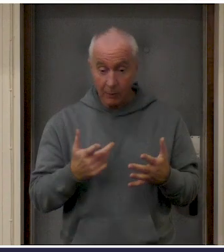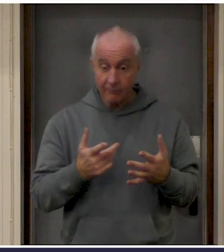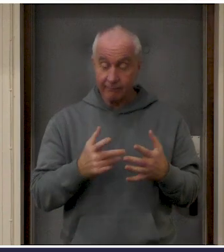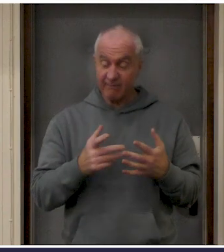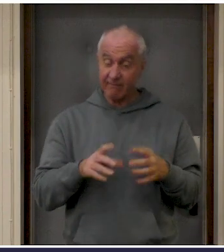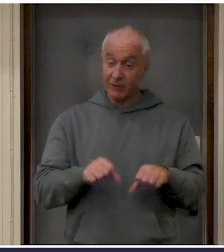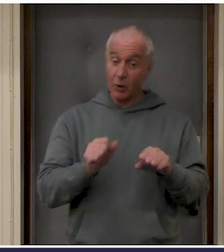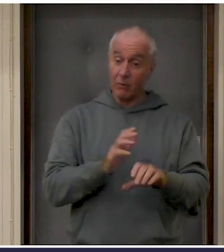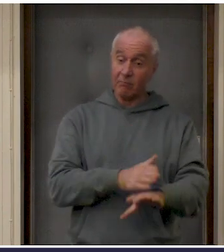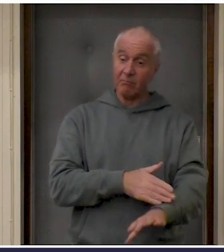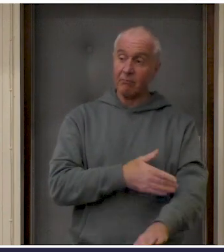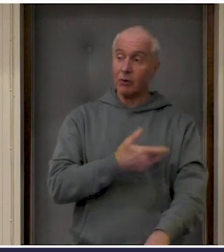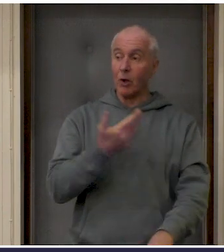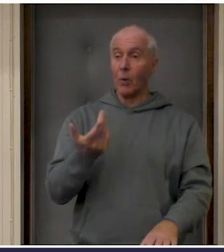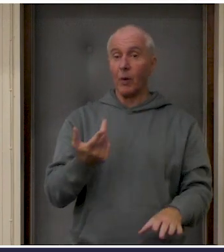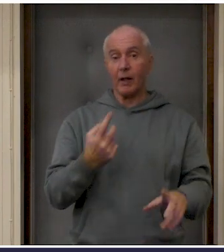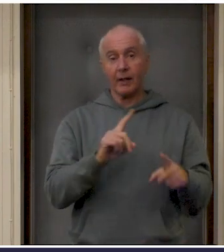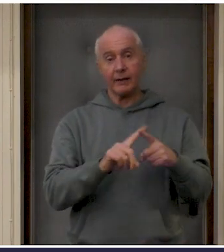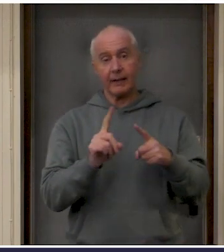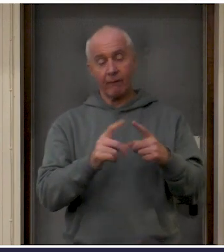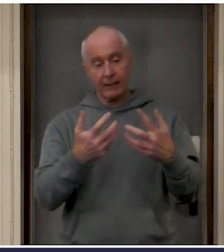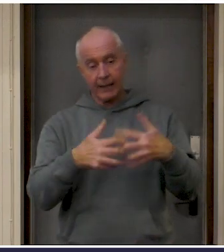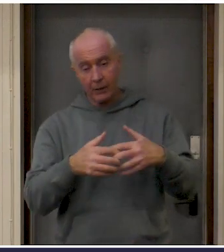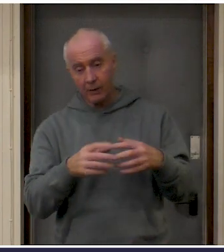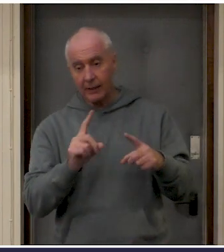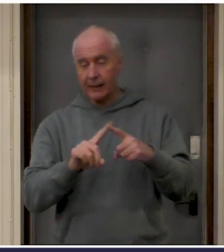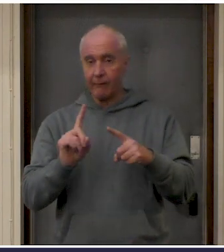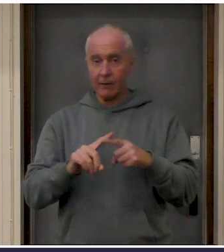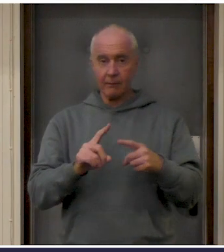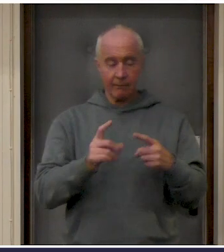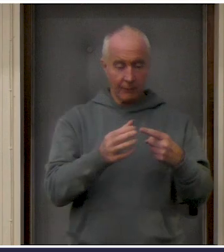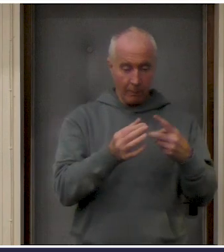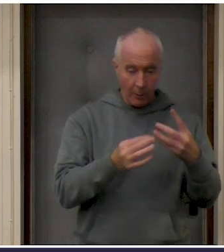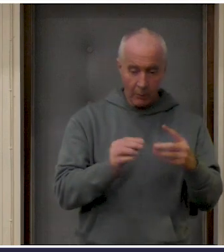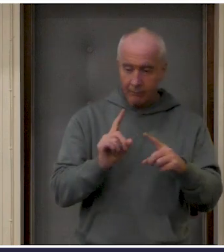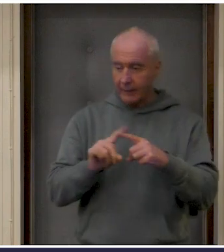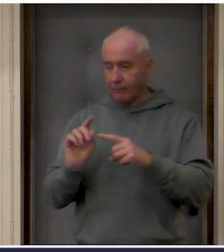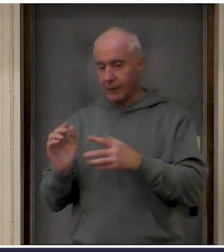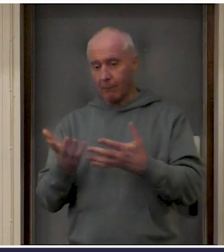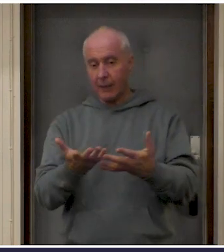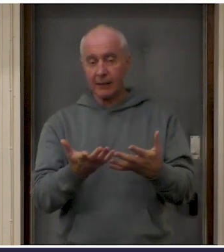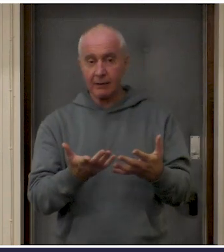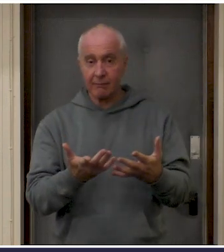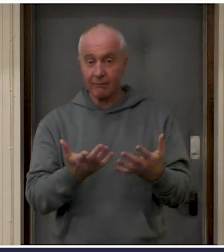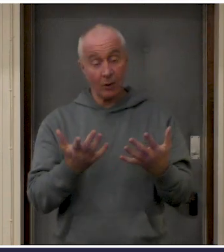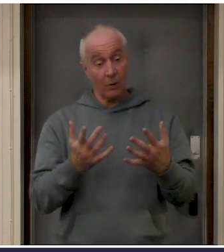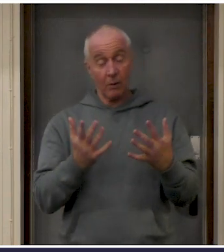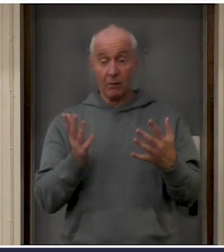again, the different technologies have different component needs and different suppliers, so they can't even standardise across that.